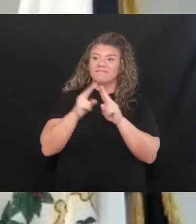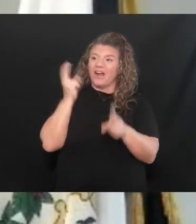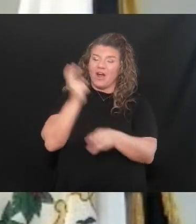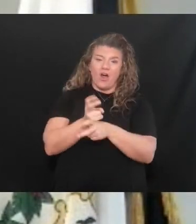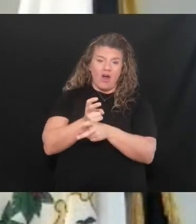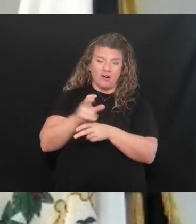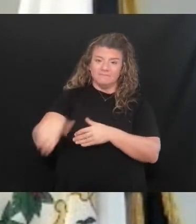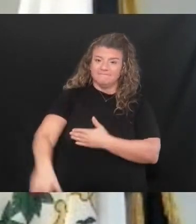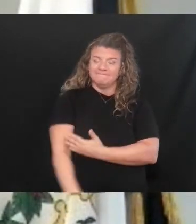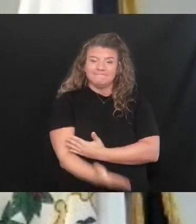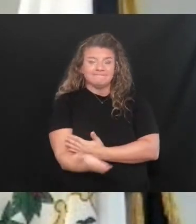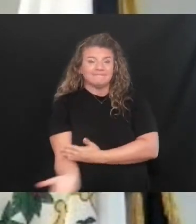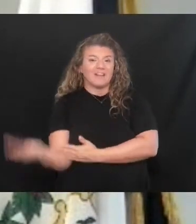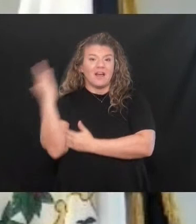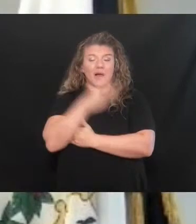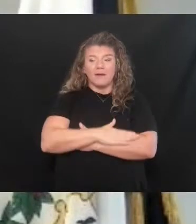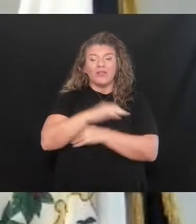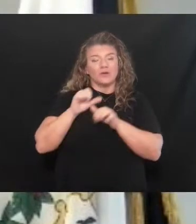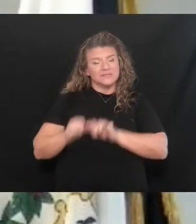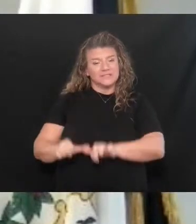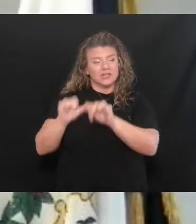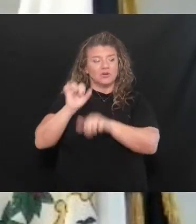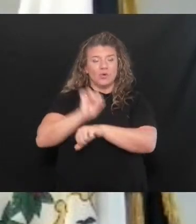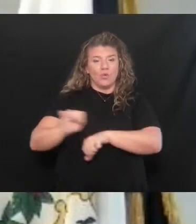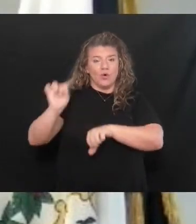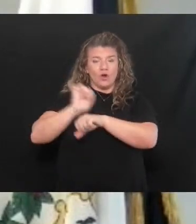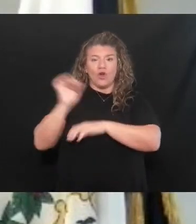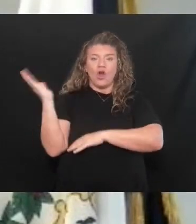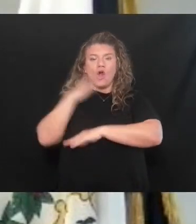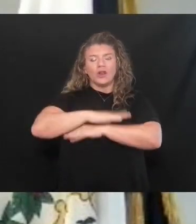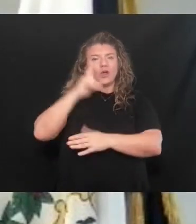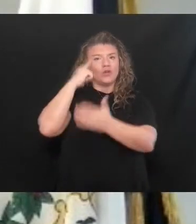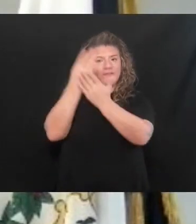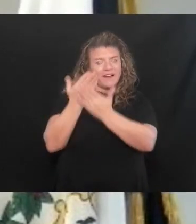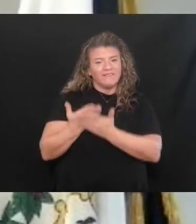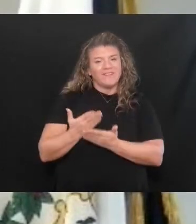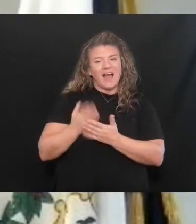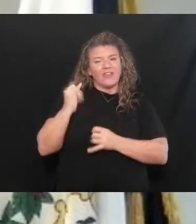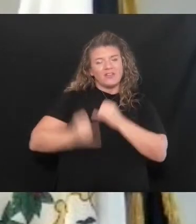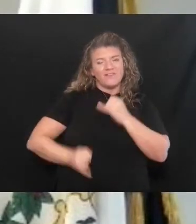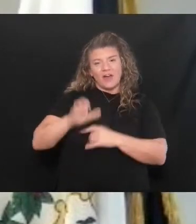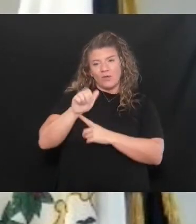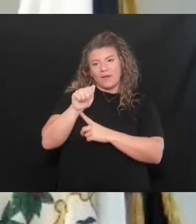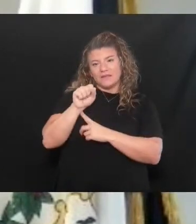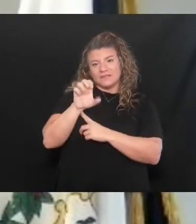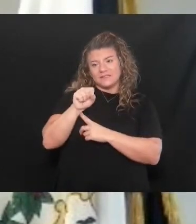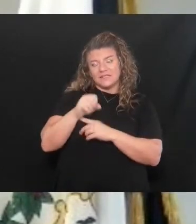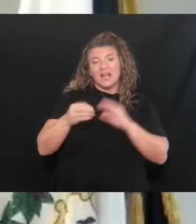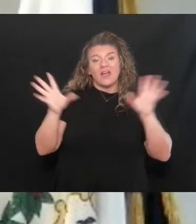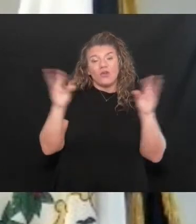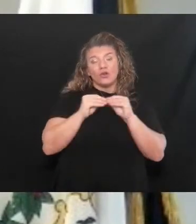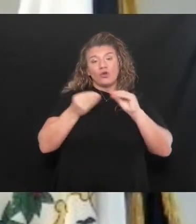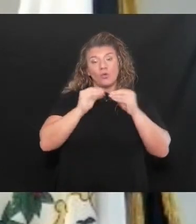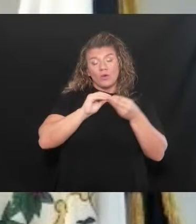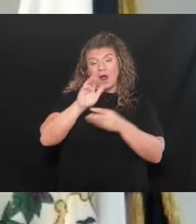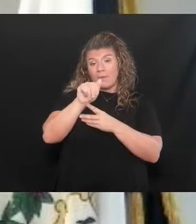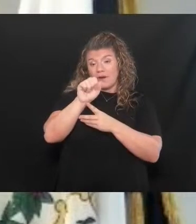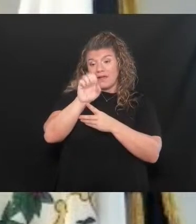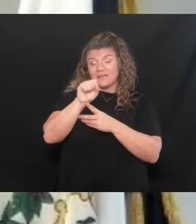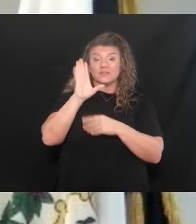hours this morning and are continuing to work all day to verify these final cases. Total number of cases will